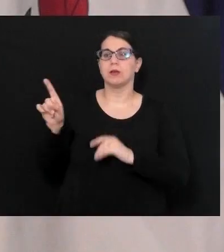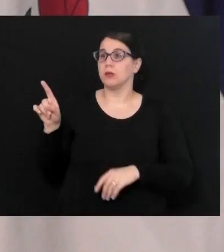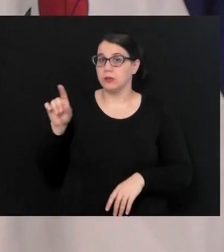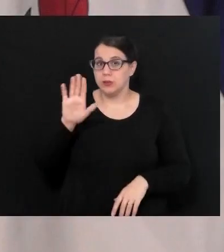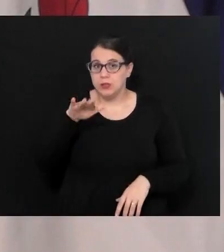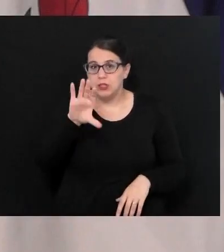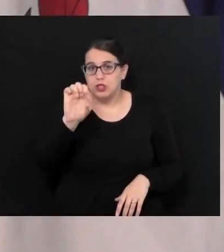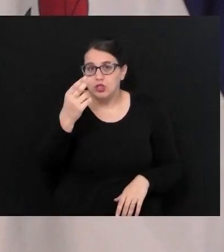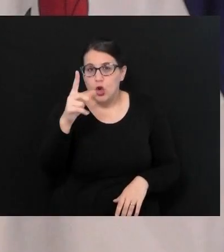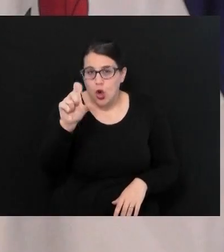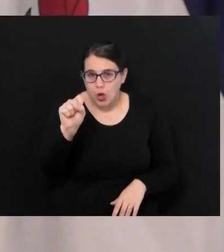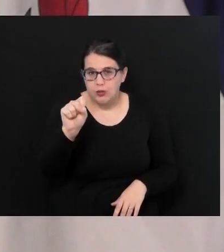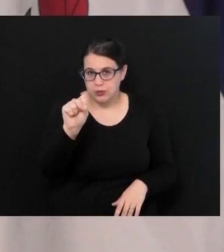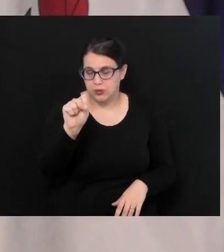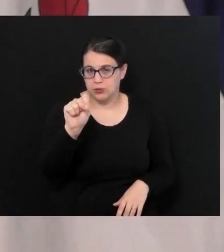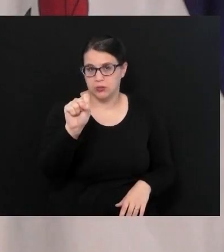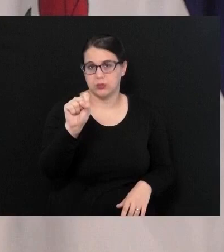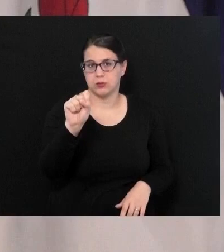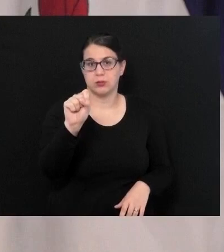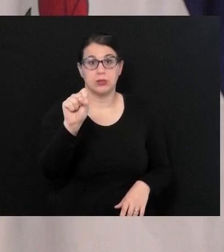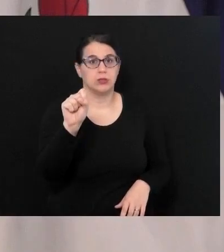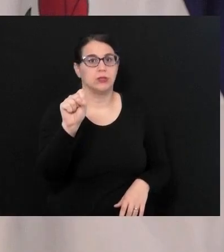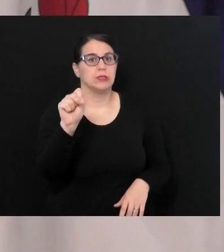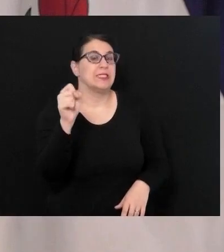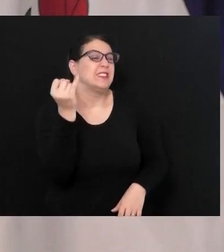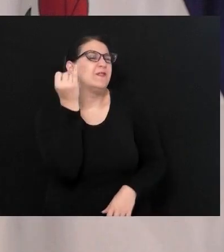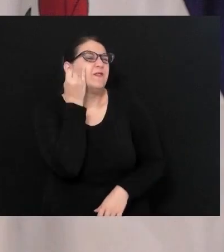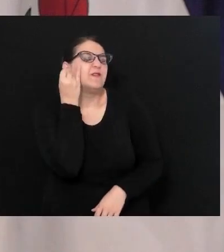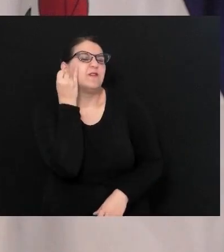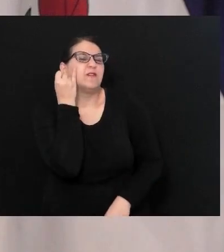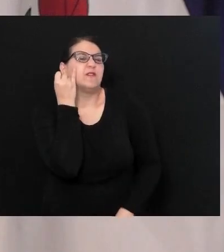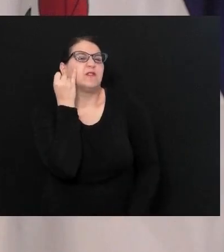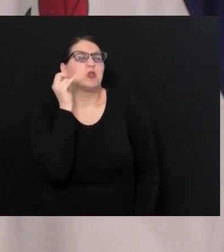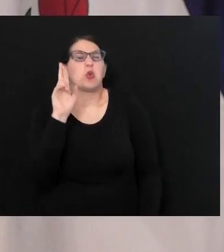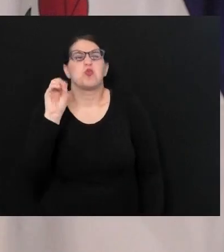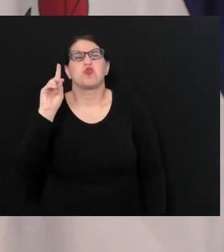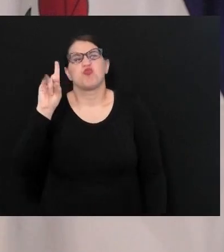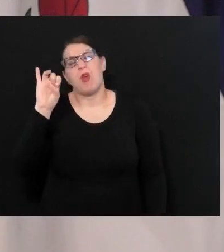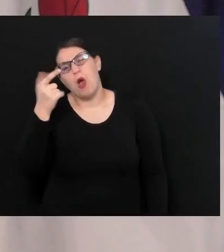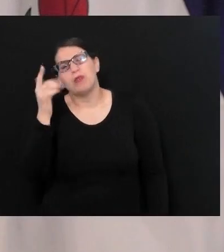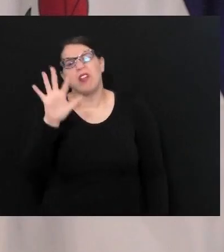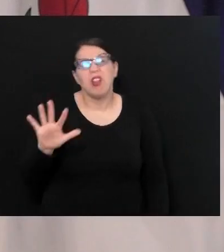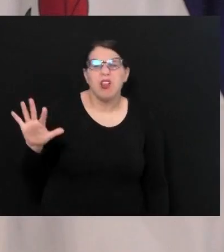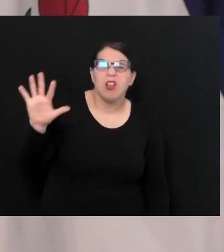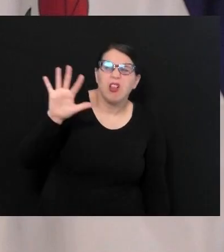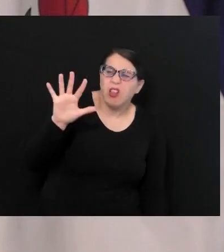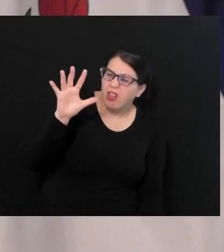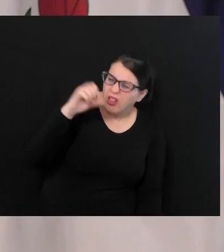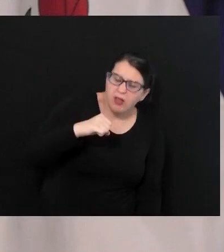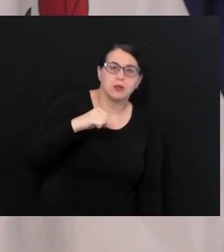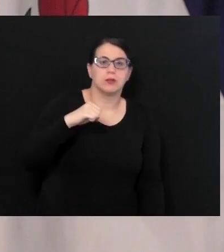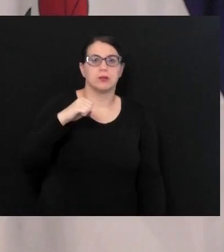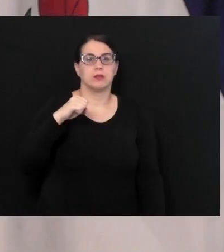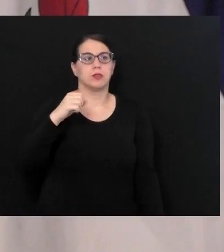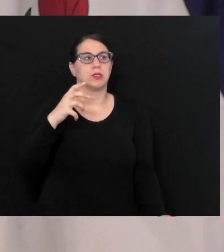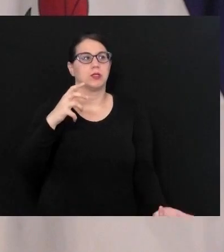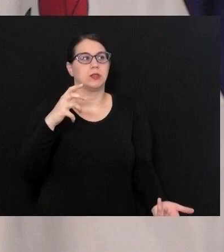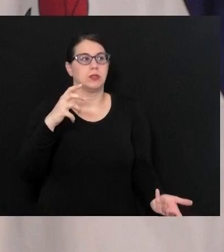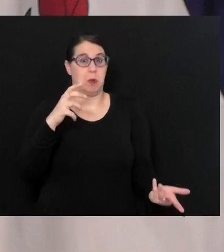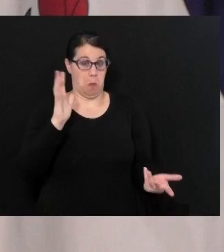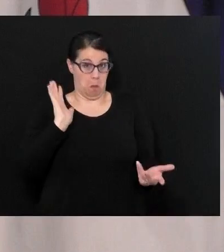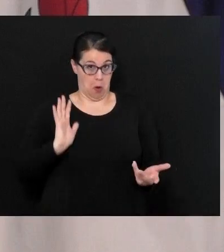I think if we're rounding, what we've managed to do is move from right